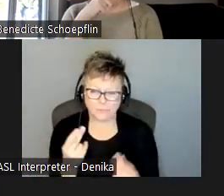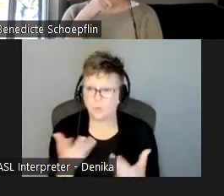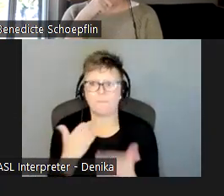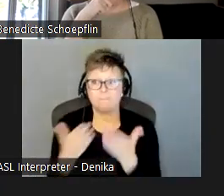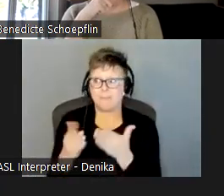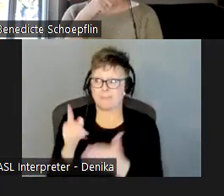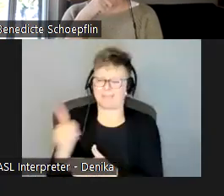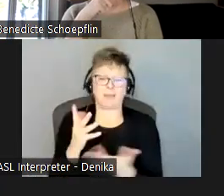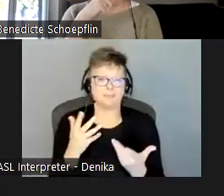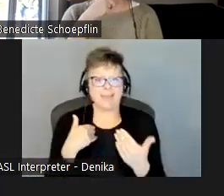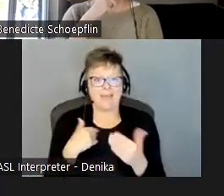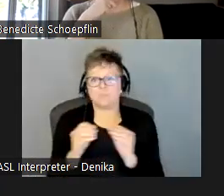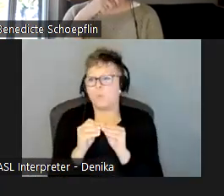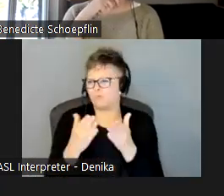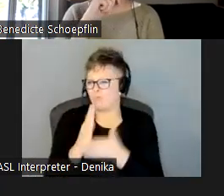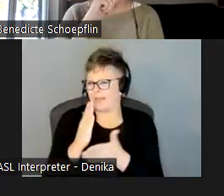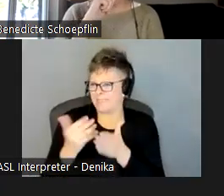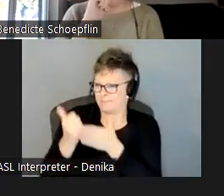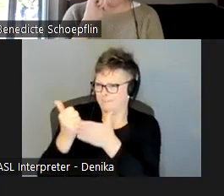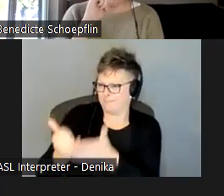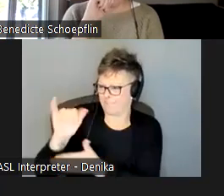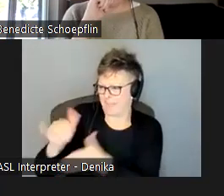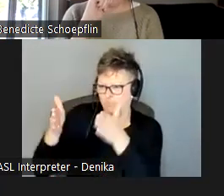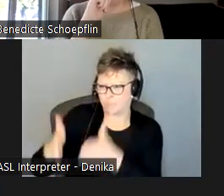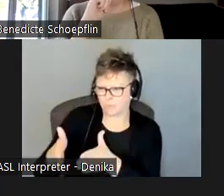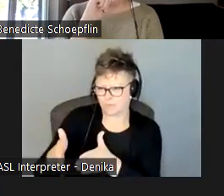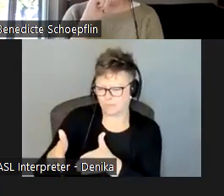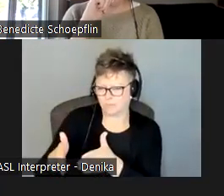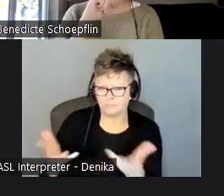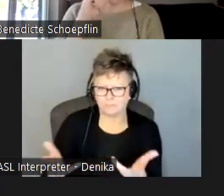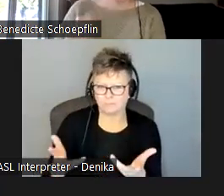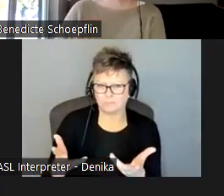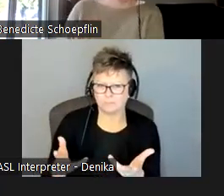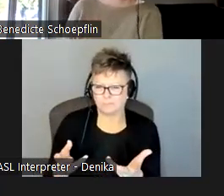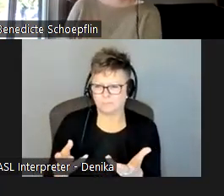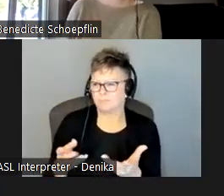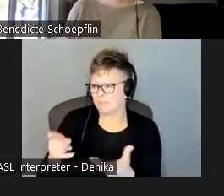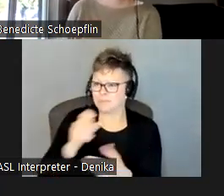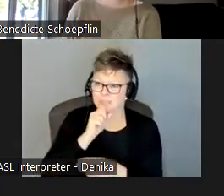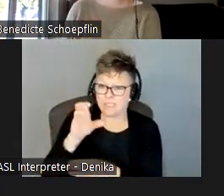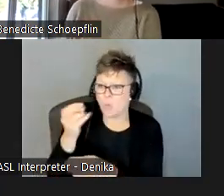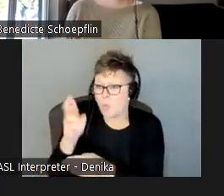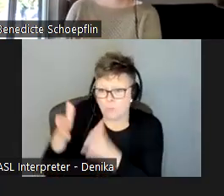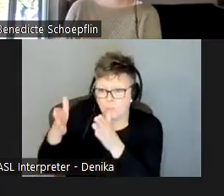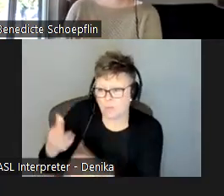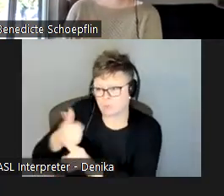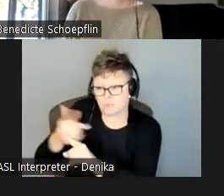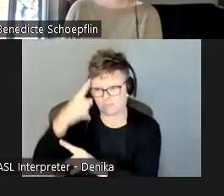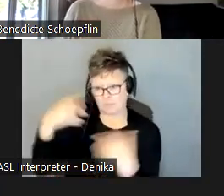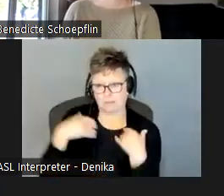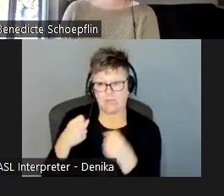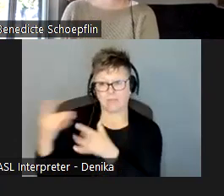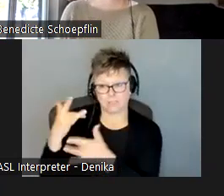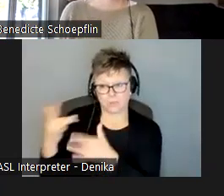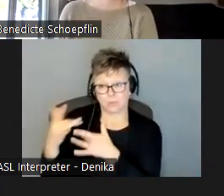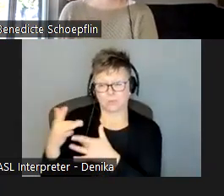the vulnerable, the senior or the person with mental health issues, and speak to the bank about